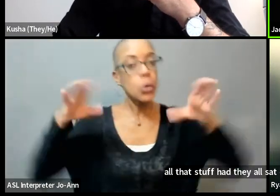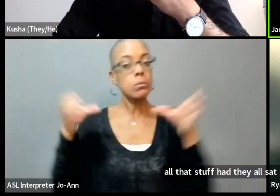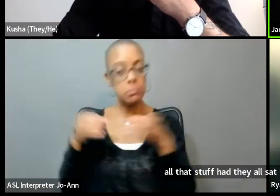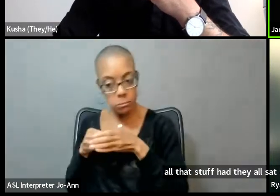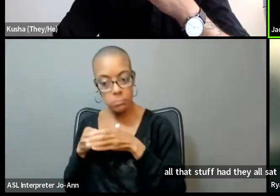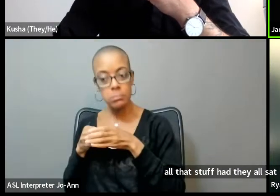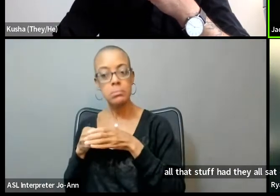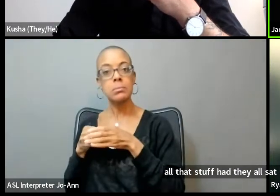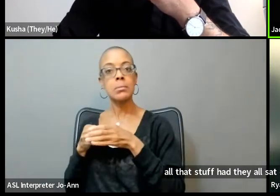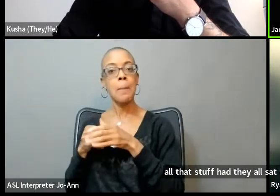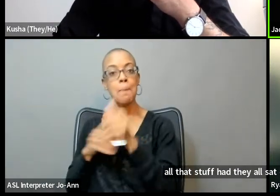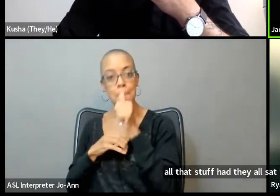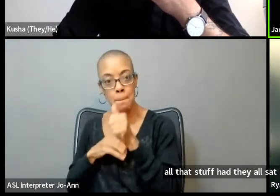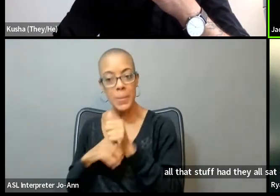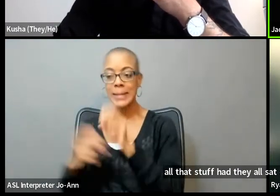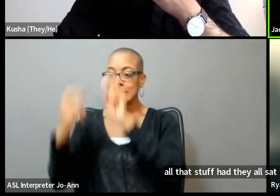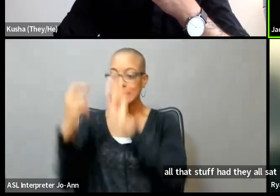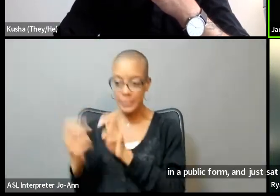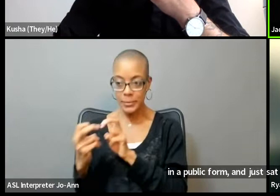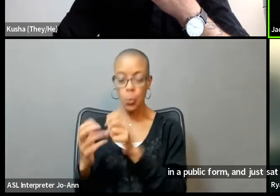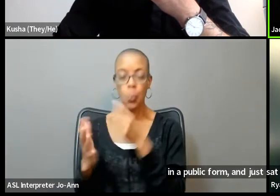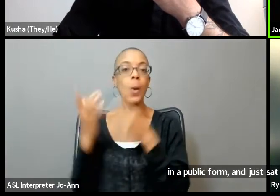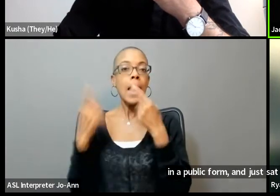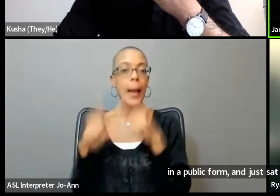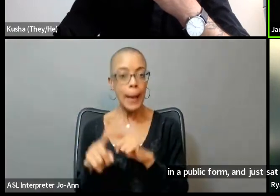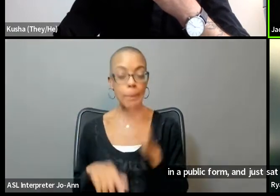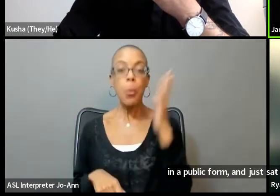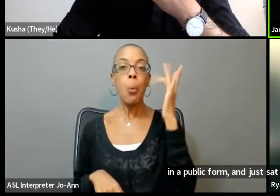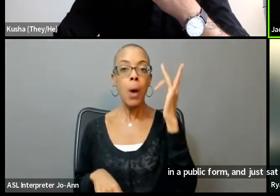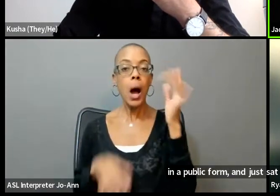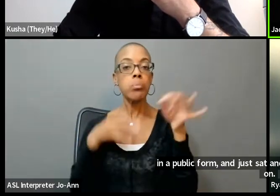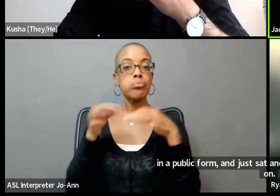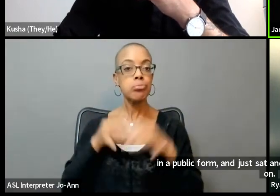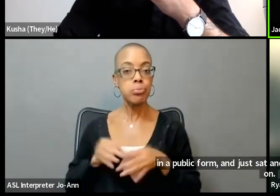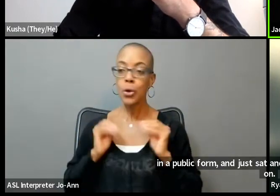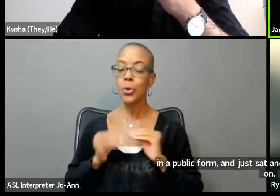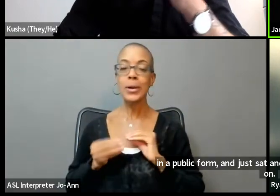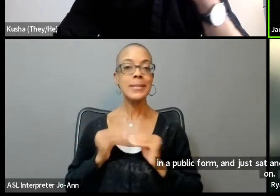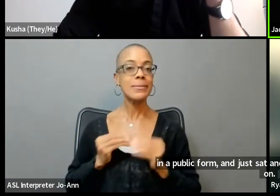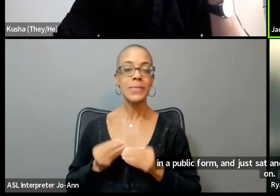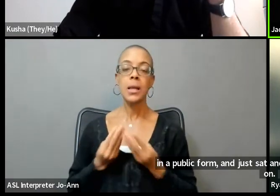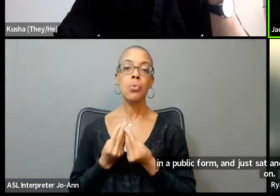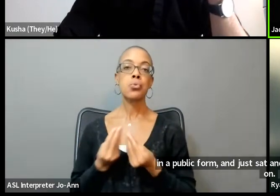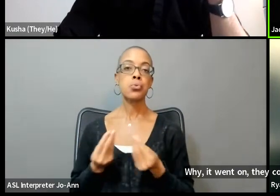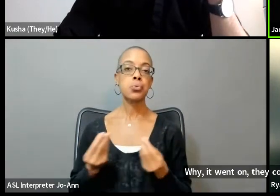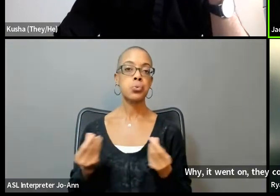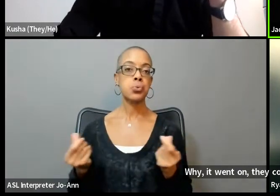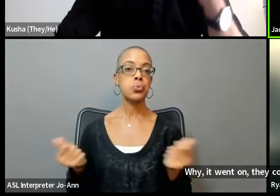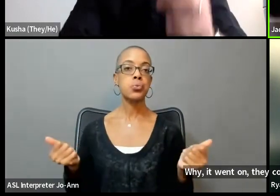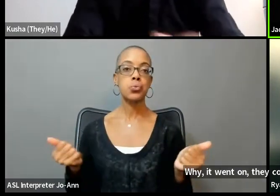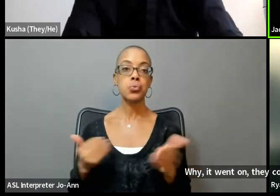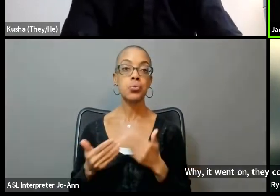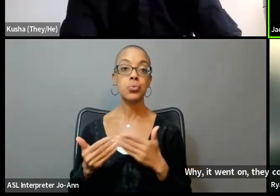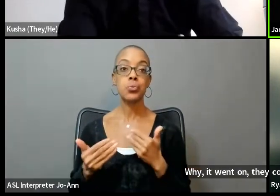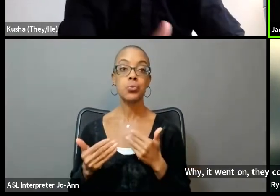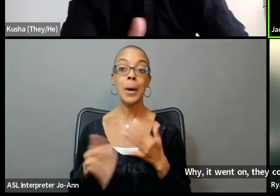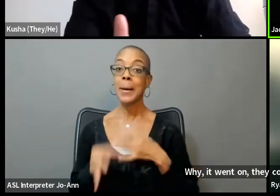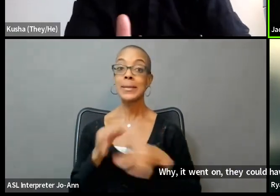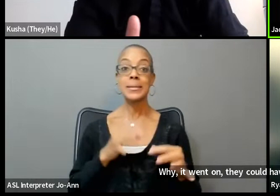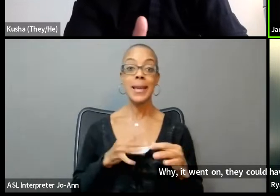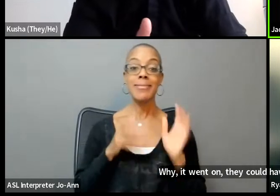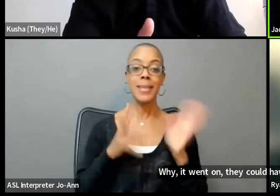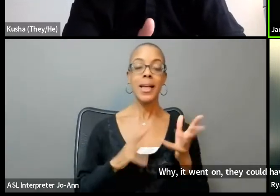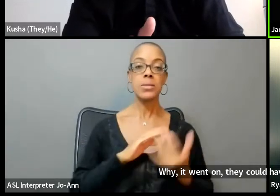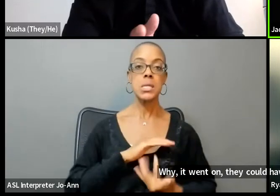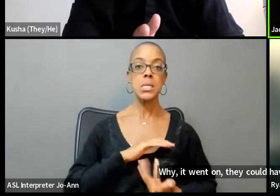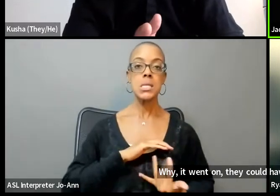about what went on, why it went on, they could have fixed the situation and diffused all that. But instead, they let it fester for several months,